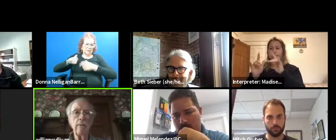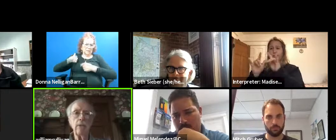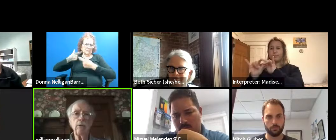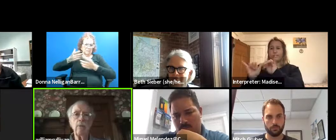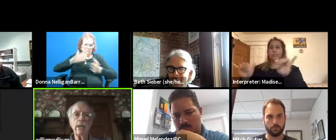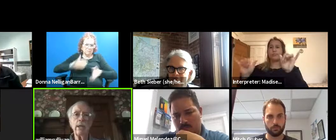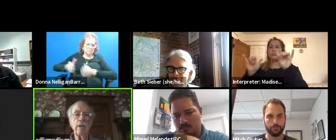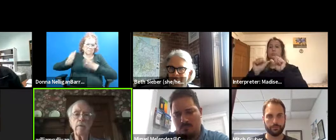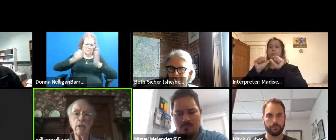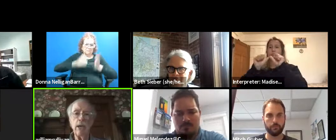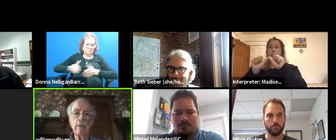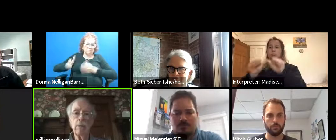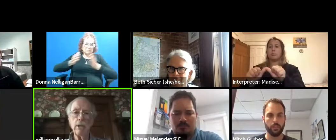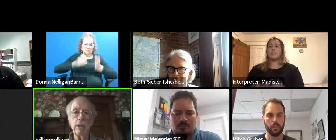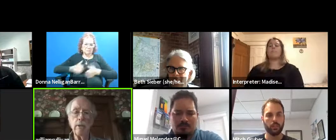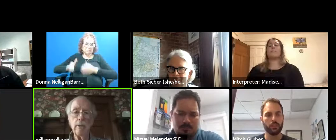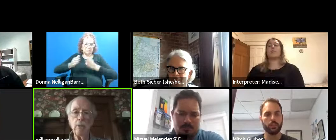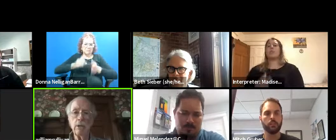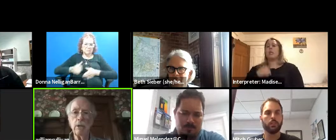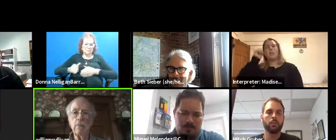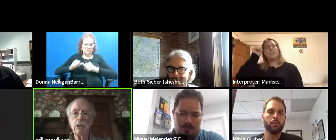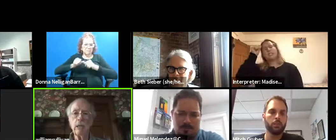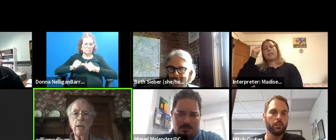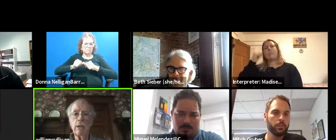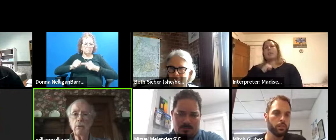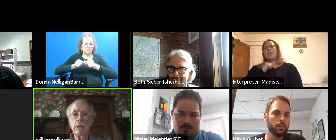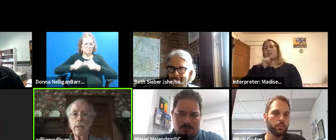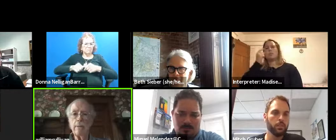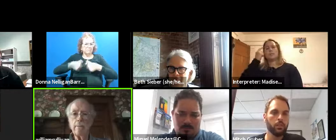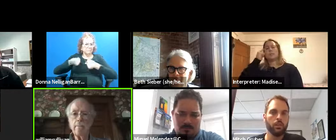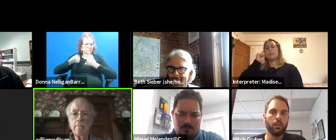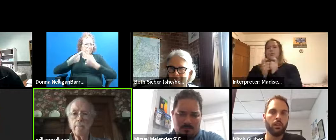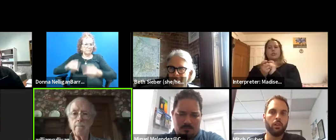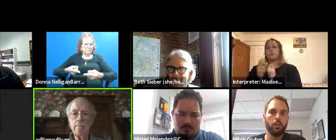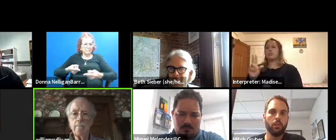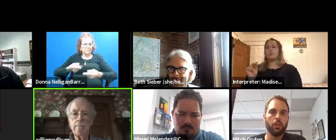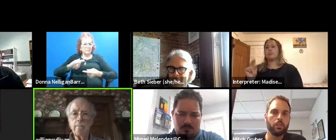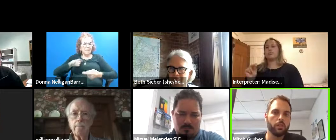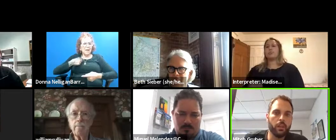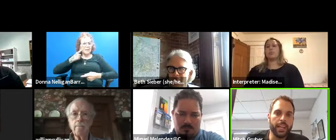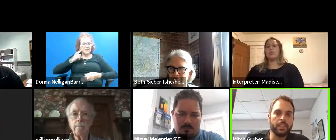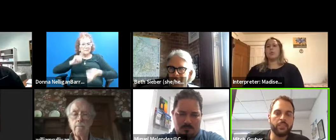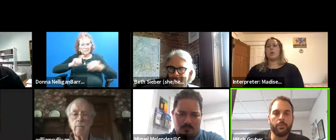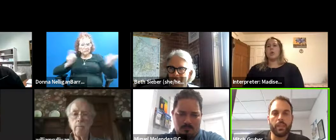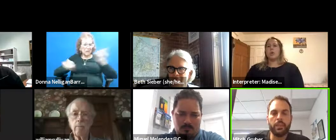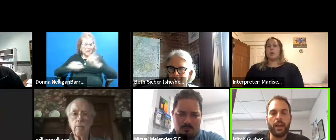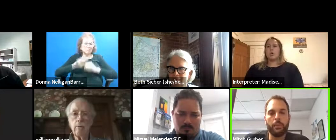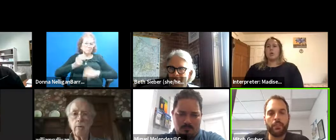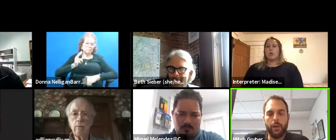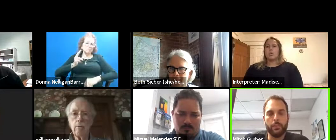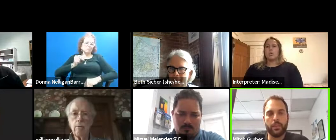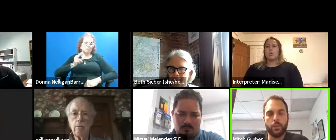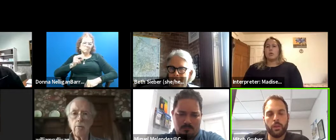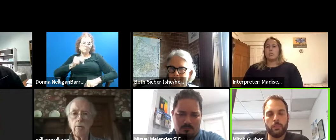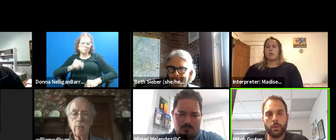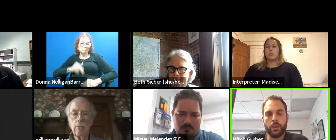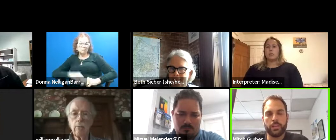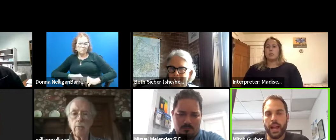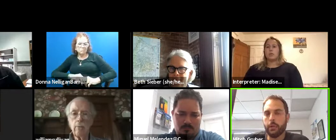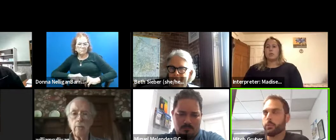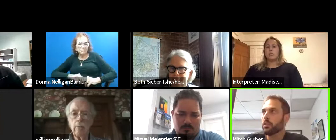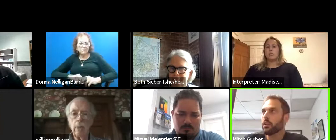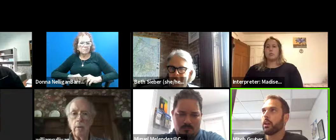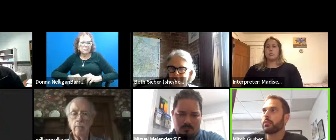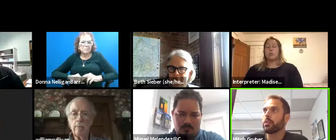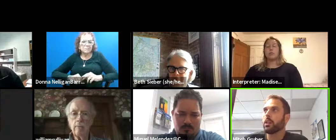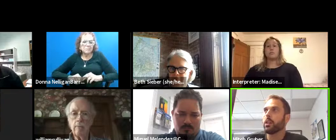be dramatically different than that when the numbers come out next week. Well, I guess to me, that would be the one point